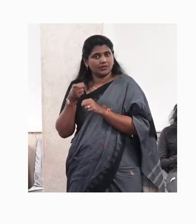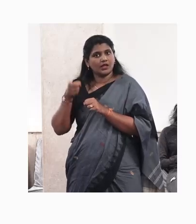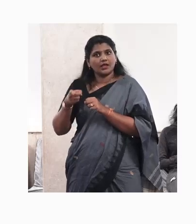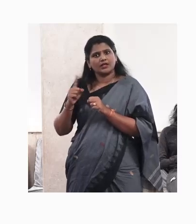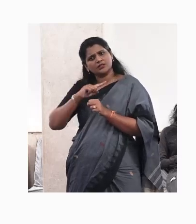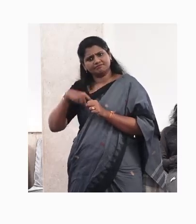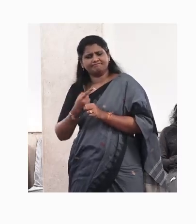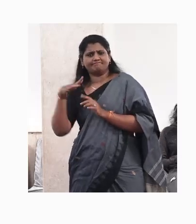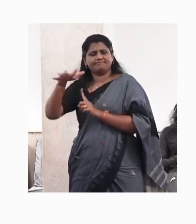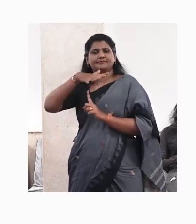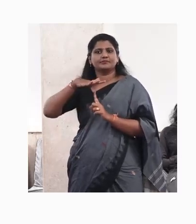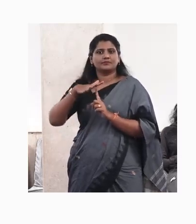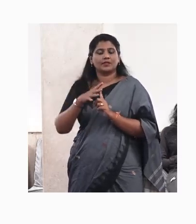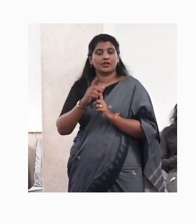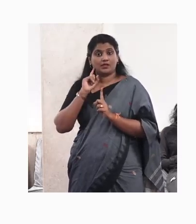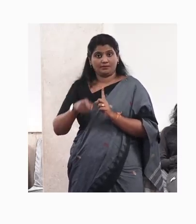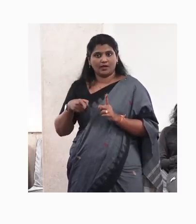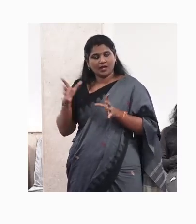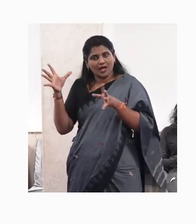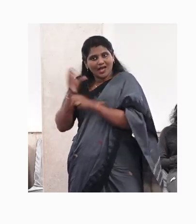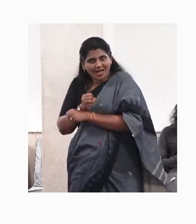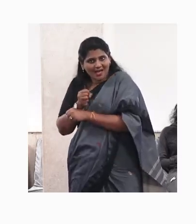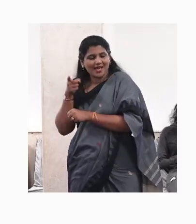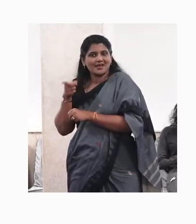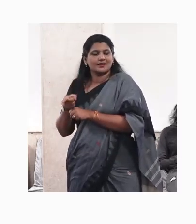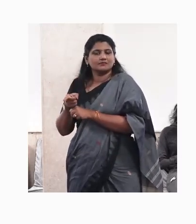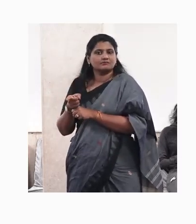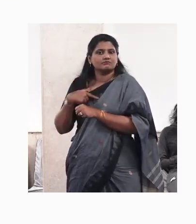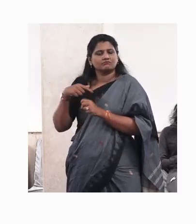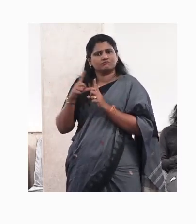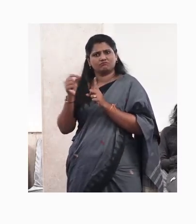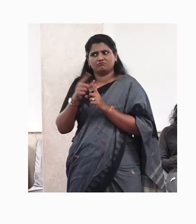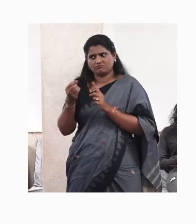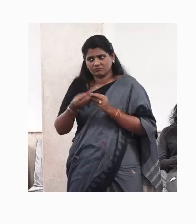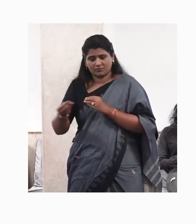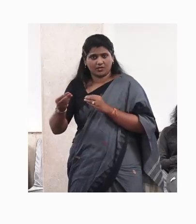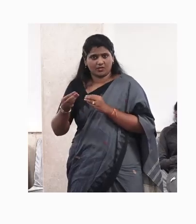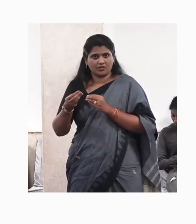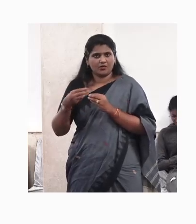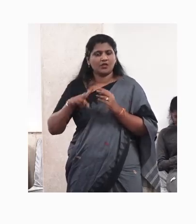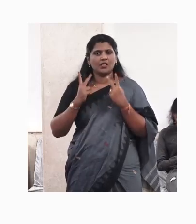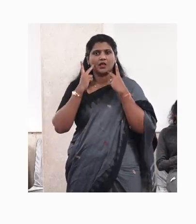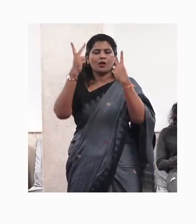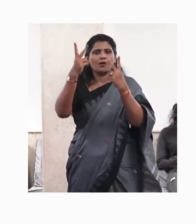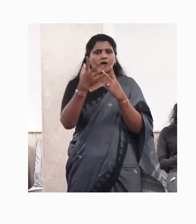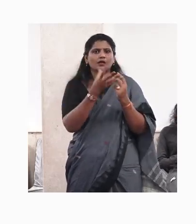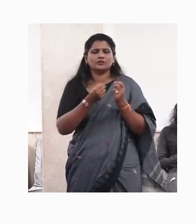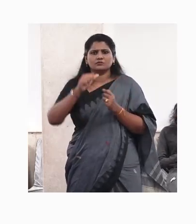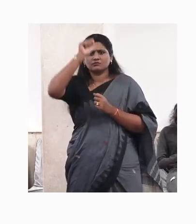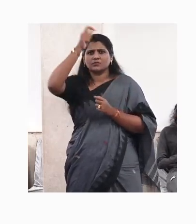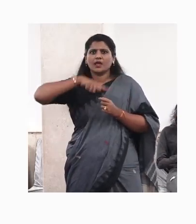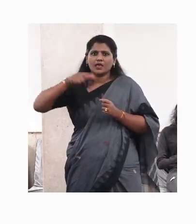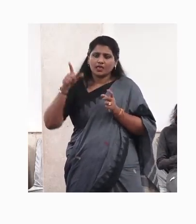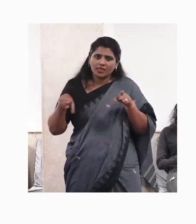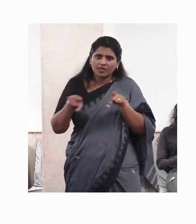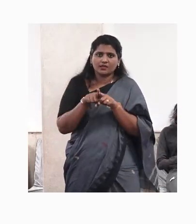situation. But in the absence of being able to do so, if you draw from the values, then in the Indian context, I